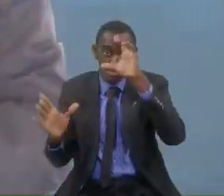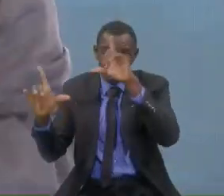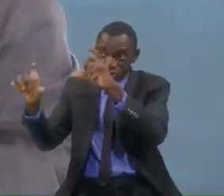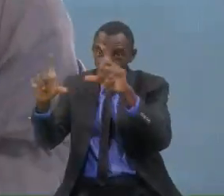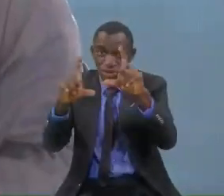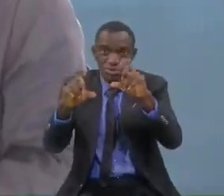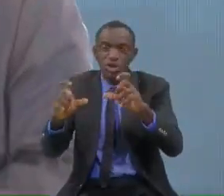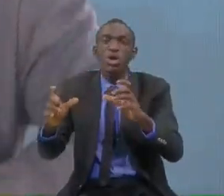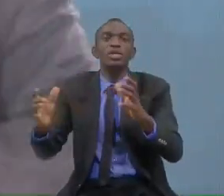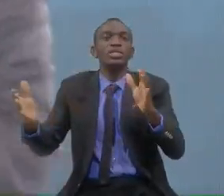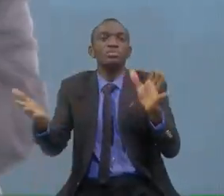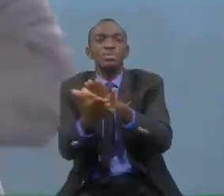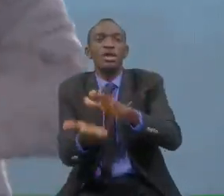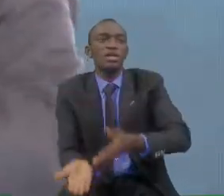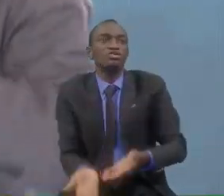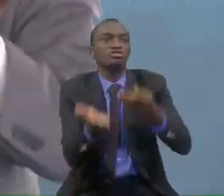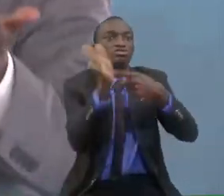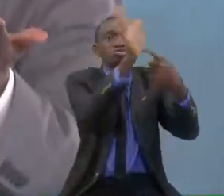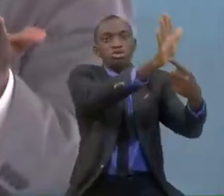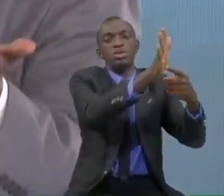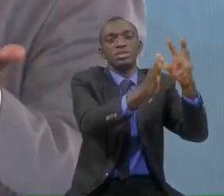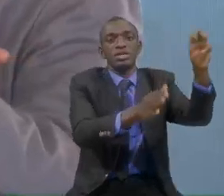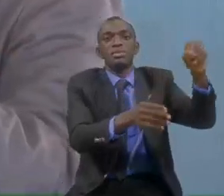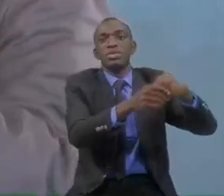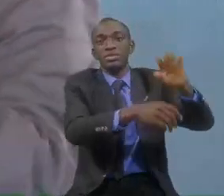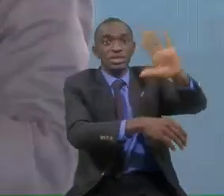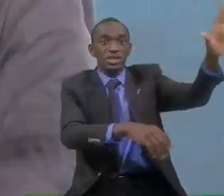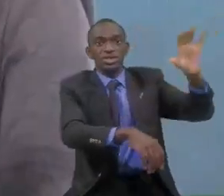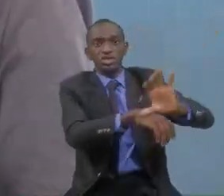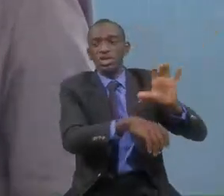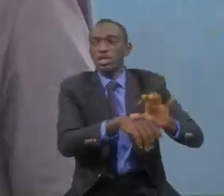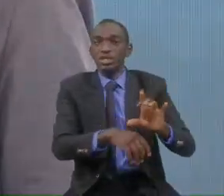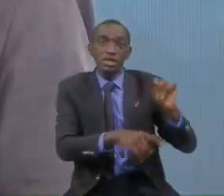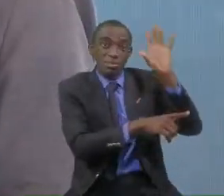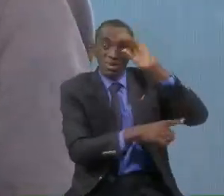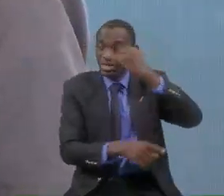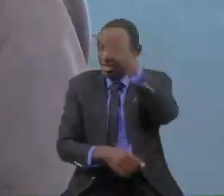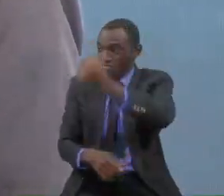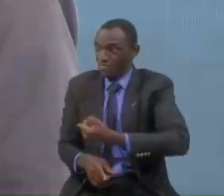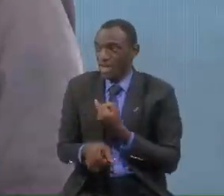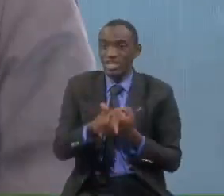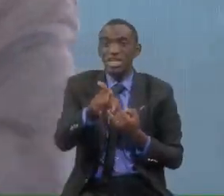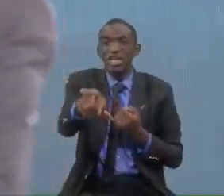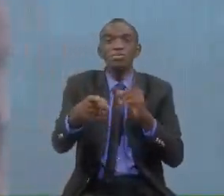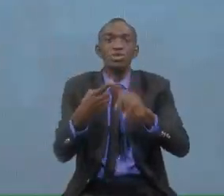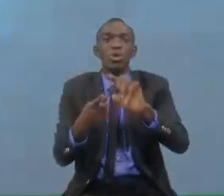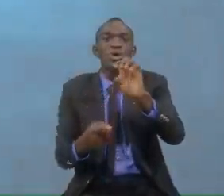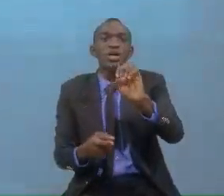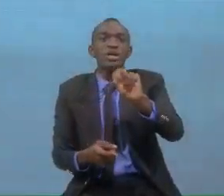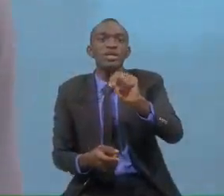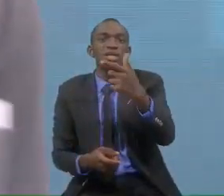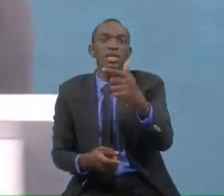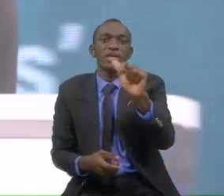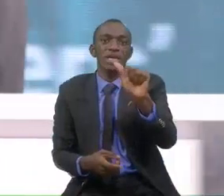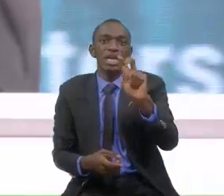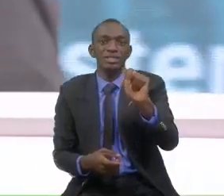their ministers together and said, I should teach them 5 days on the gifts of the Spirit.